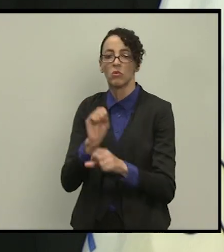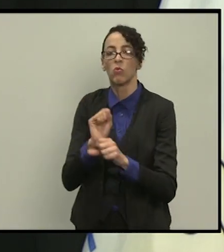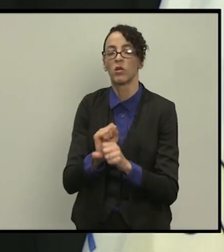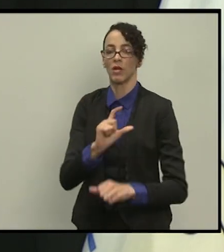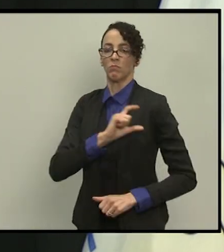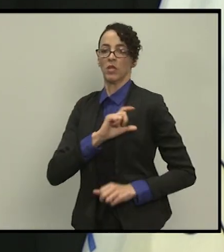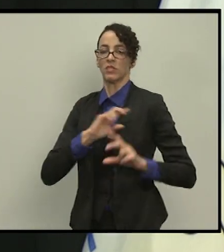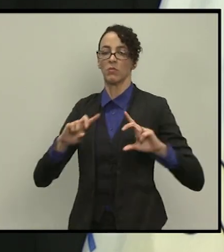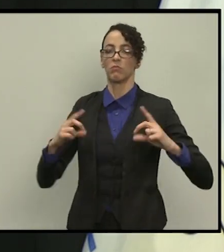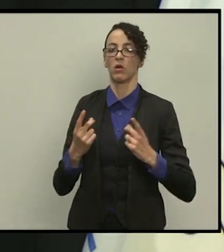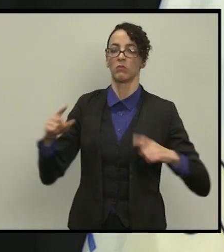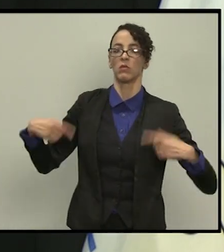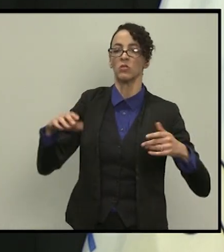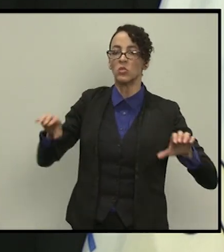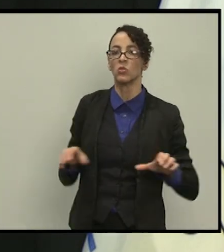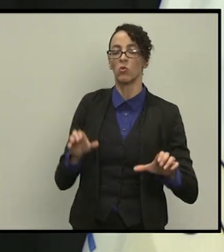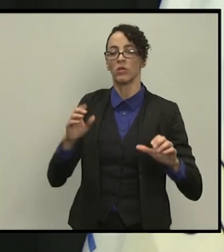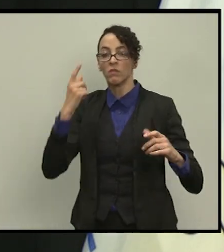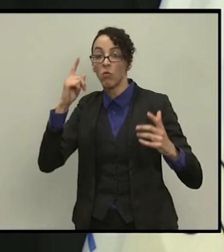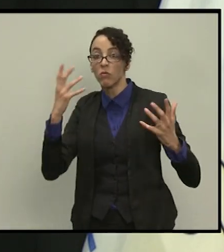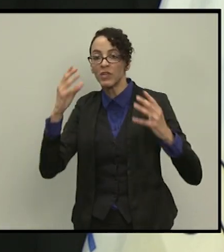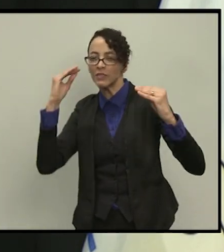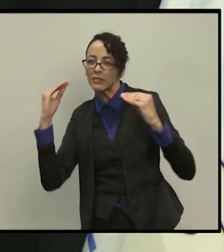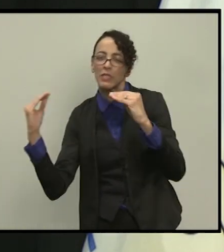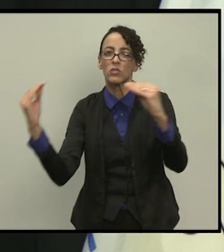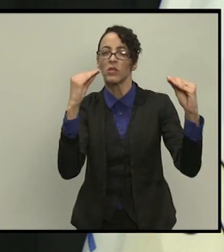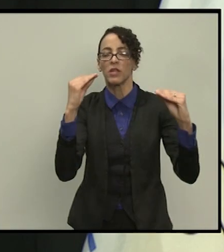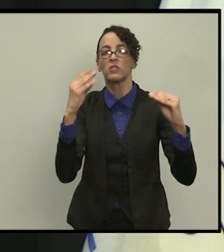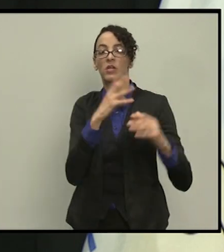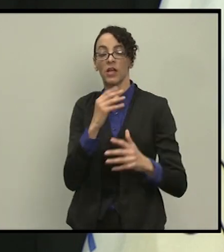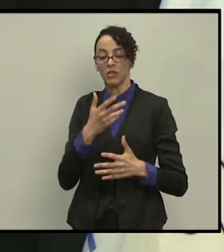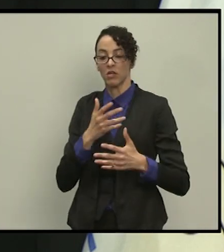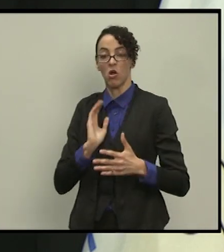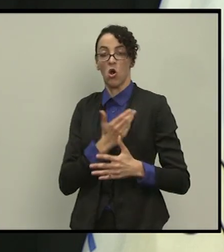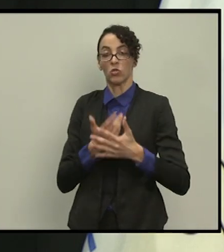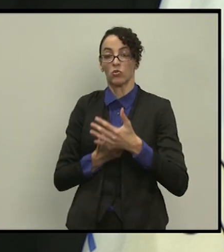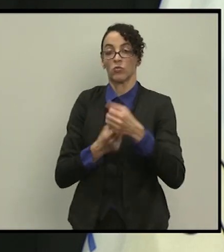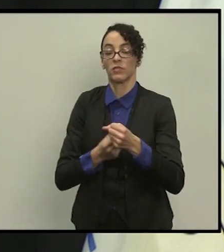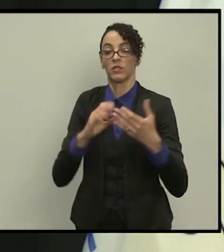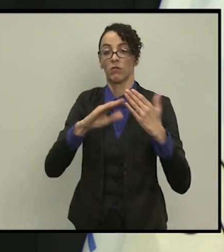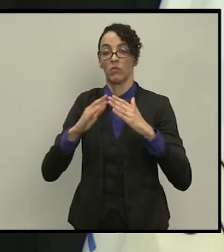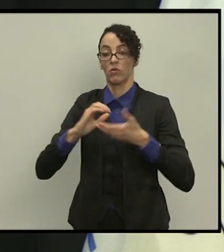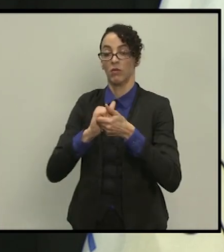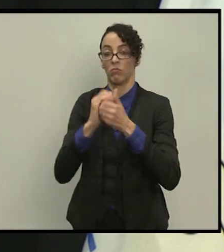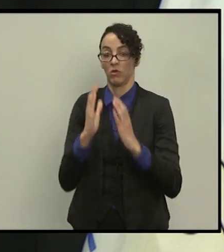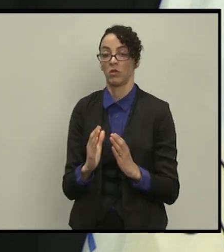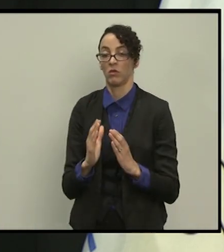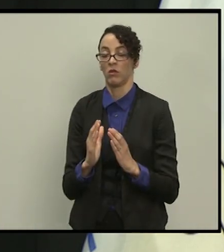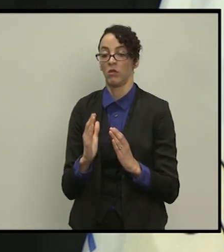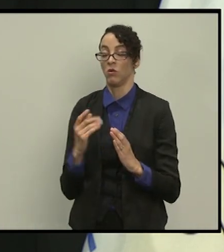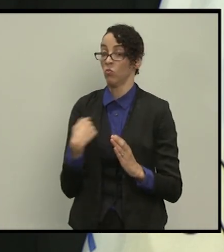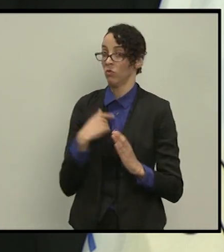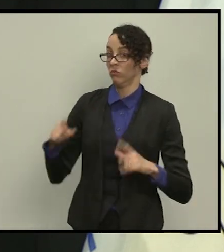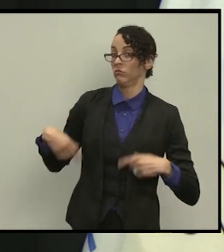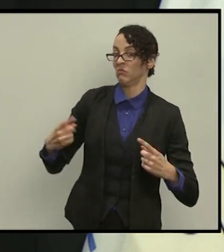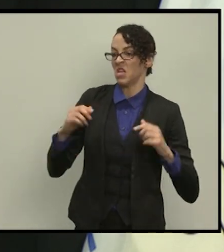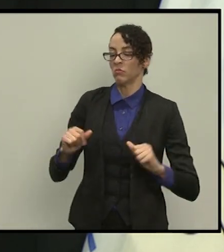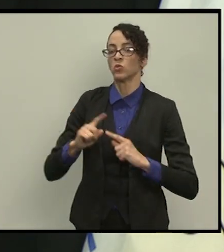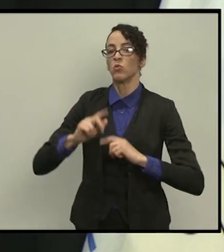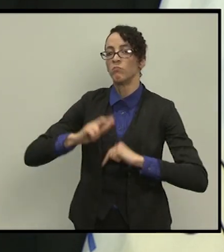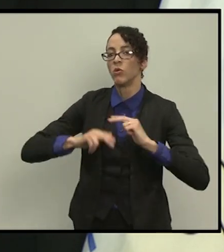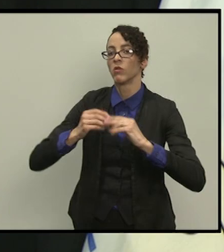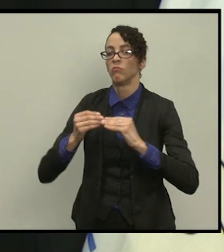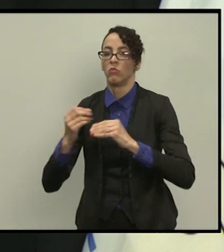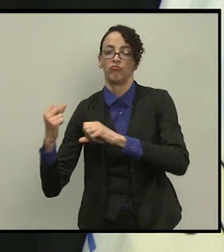and to really find trusted community partners, and we have been able to build and develop those relationships with them.